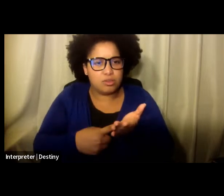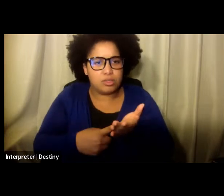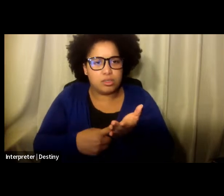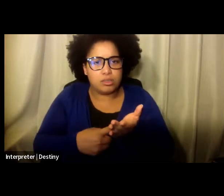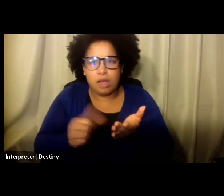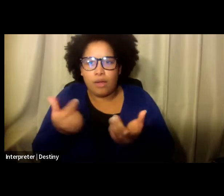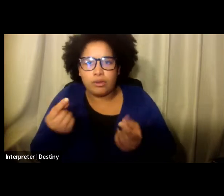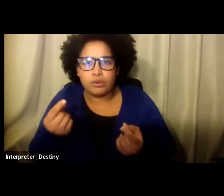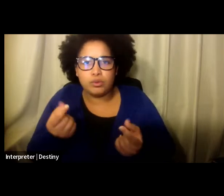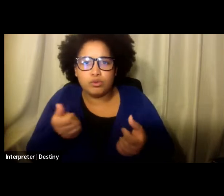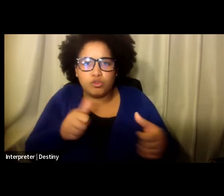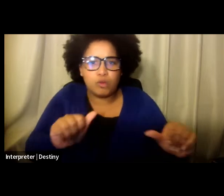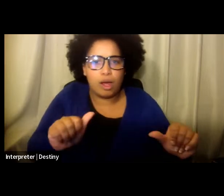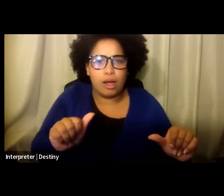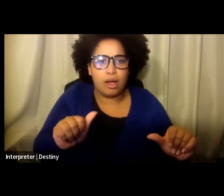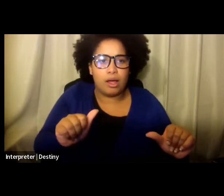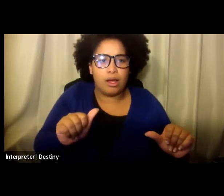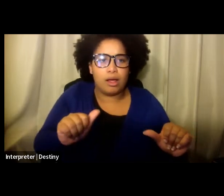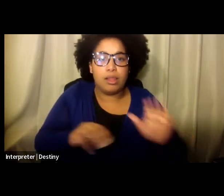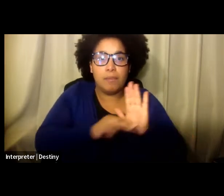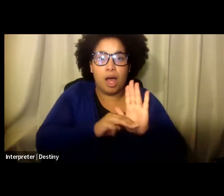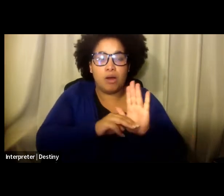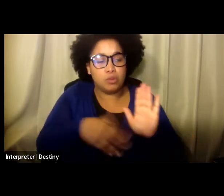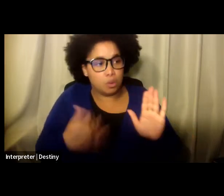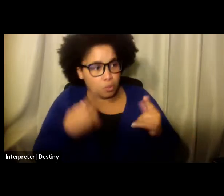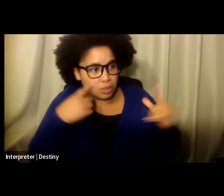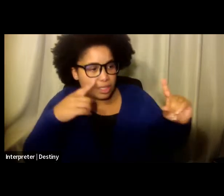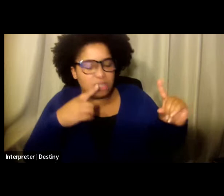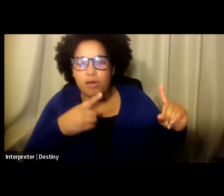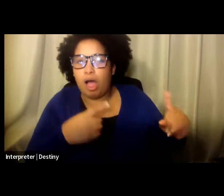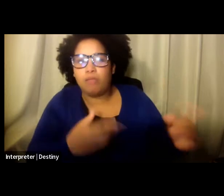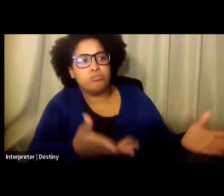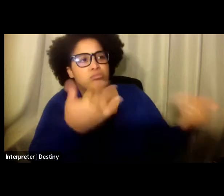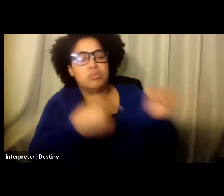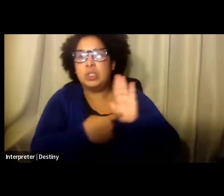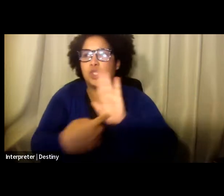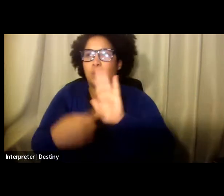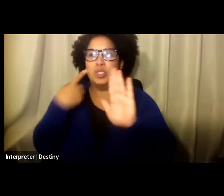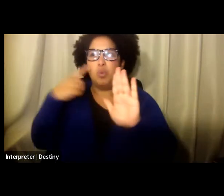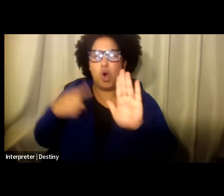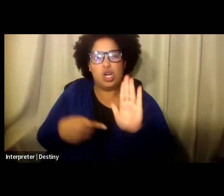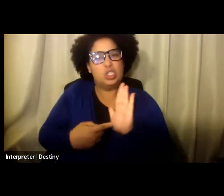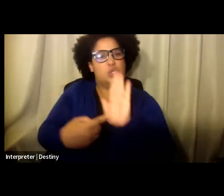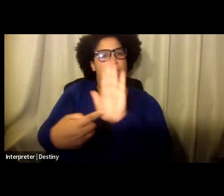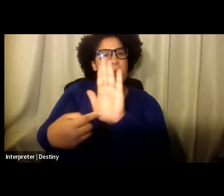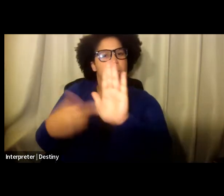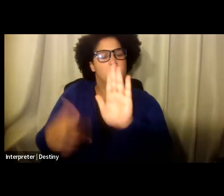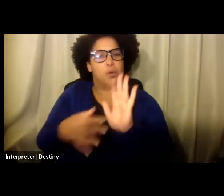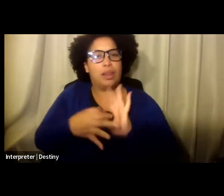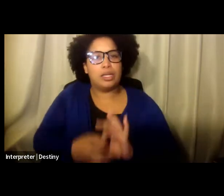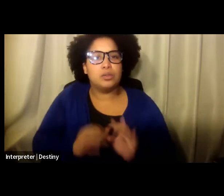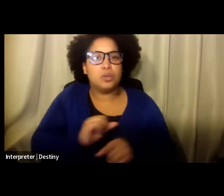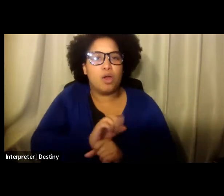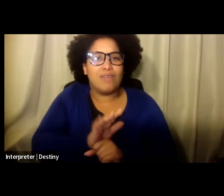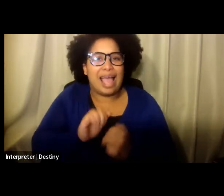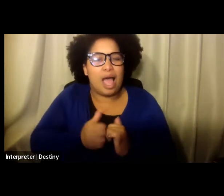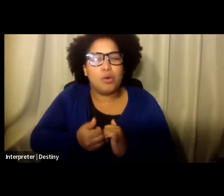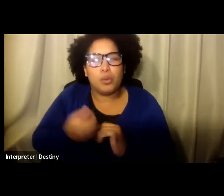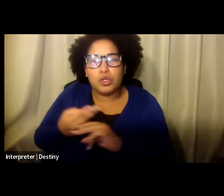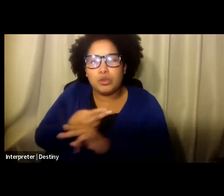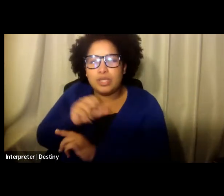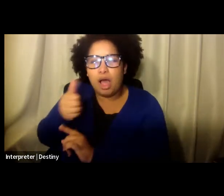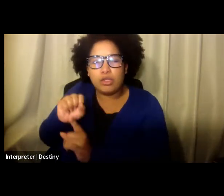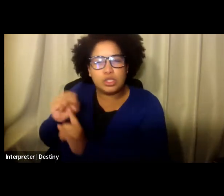can we try, lifting up the models, you know, that we know work, that have worked with COVID, and how do we then apply that to